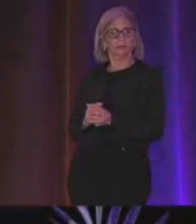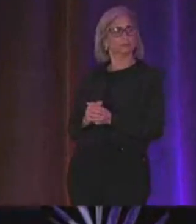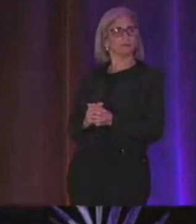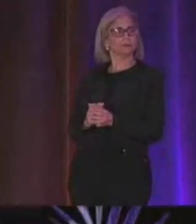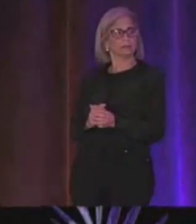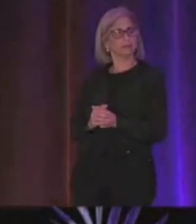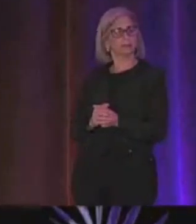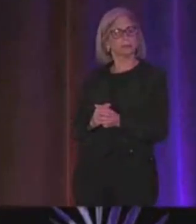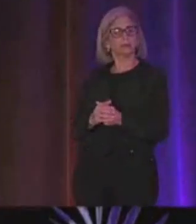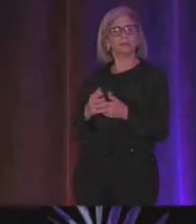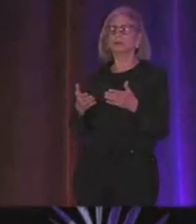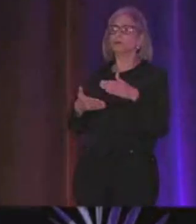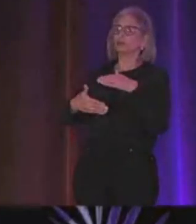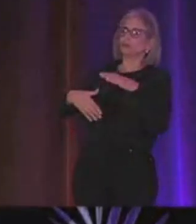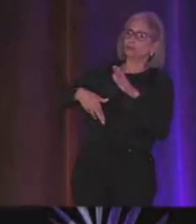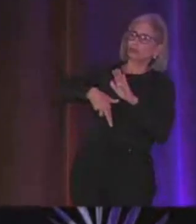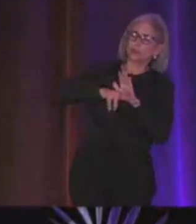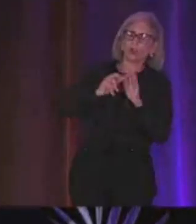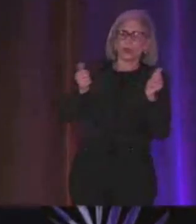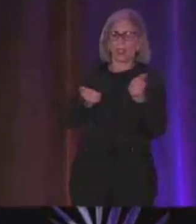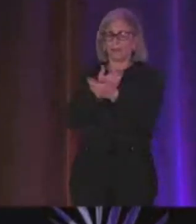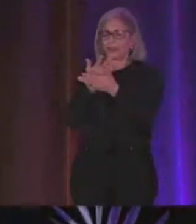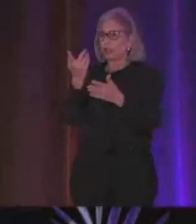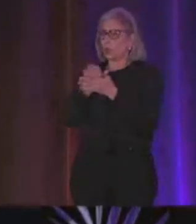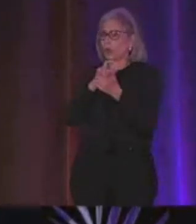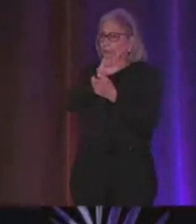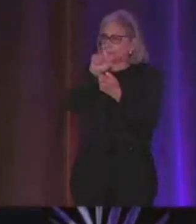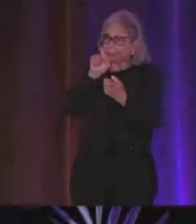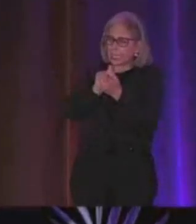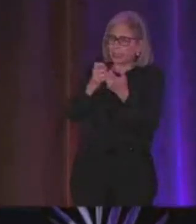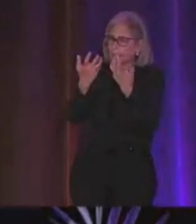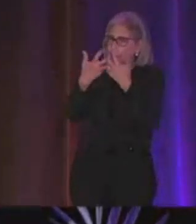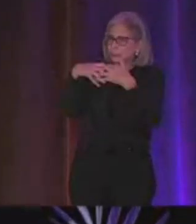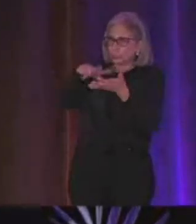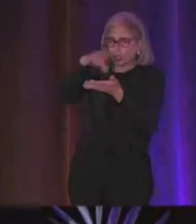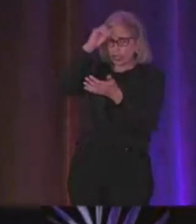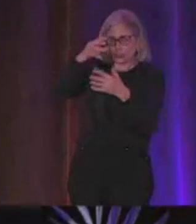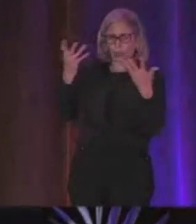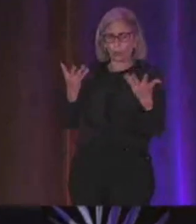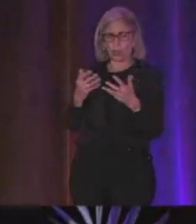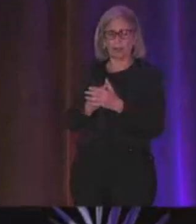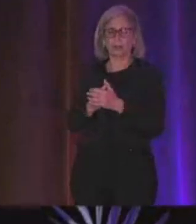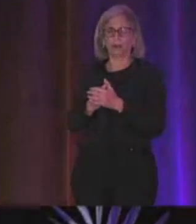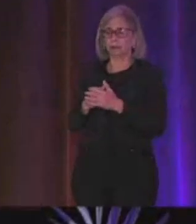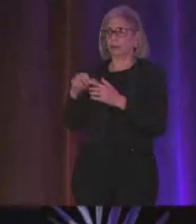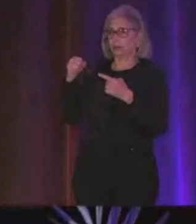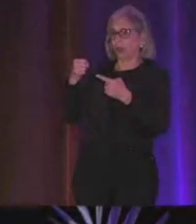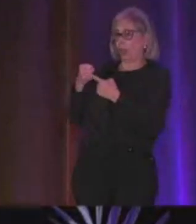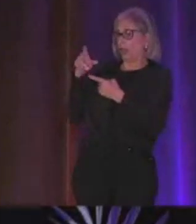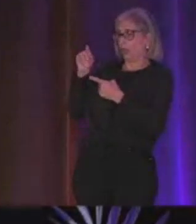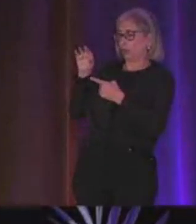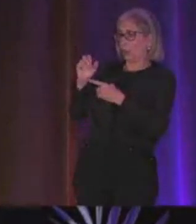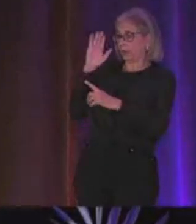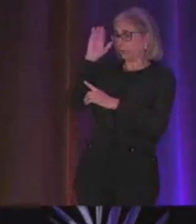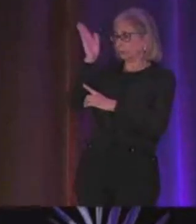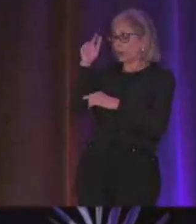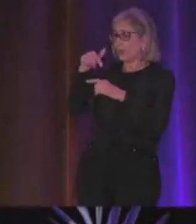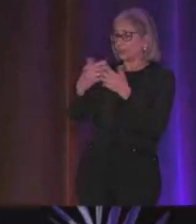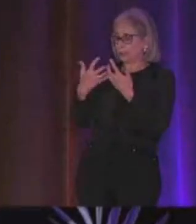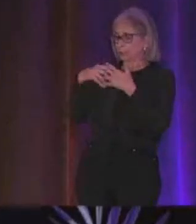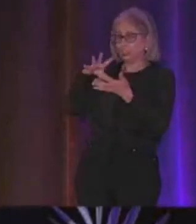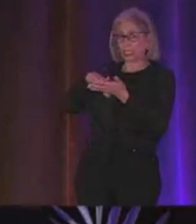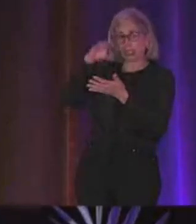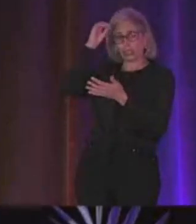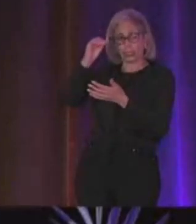So let's have an overview of the concepts. What exactly is machine learning? Because the core of this talk is built upon what is machine learning, and we'll be